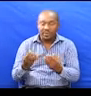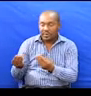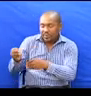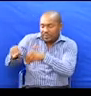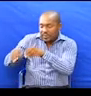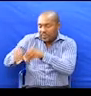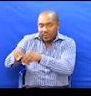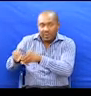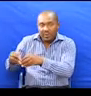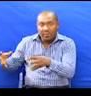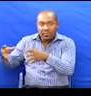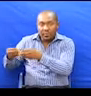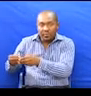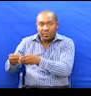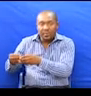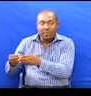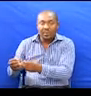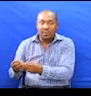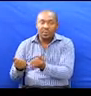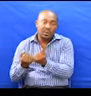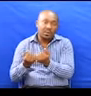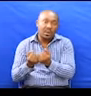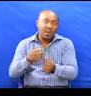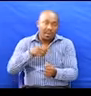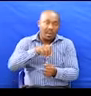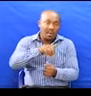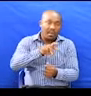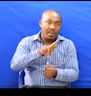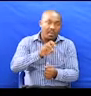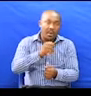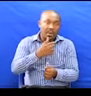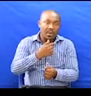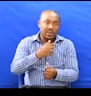Protein. Now, due to the presence of this amino acid,